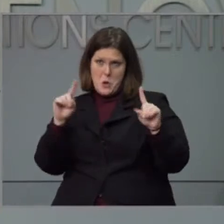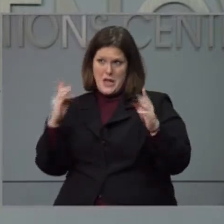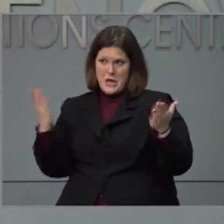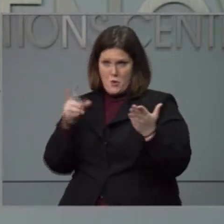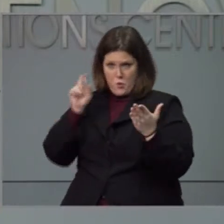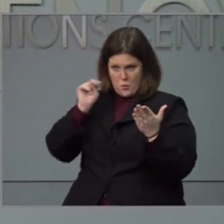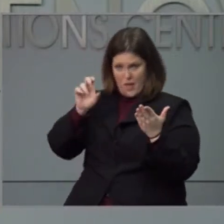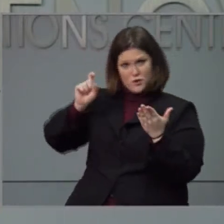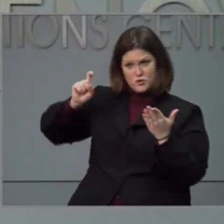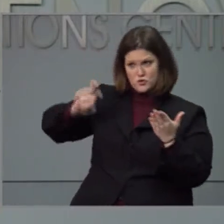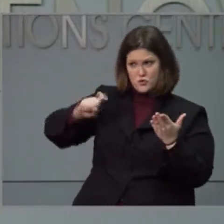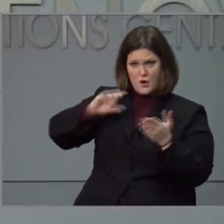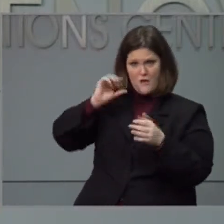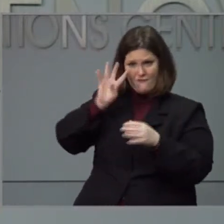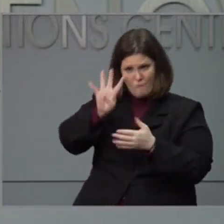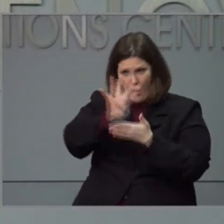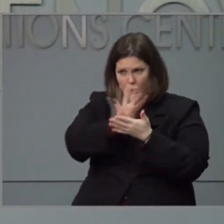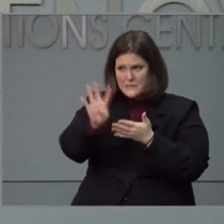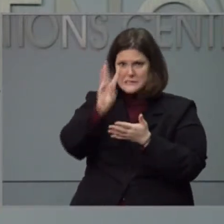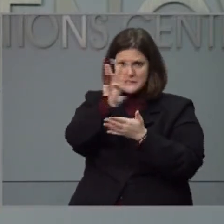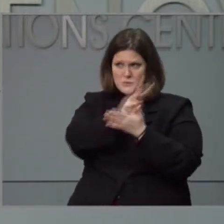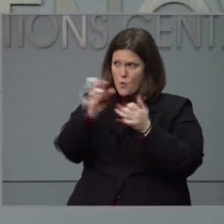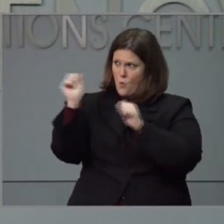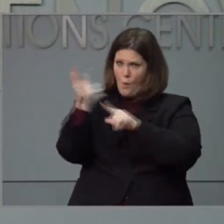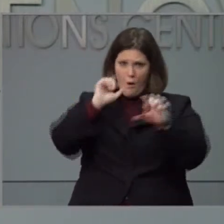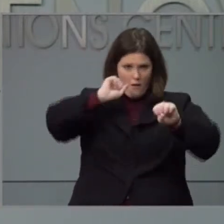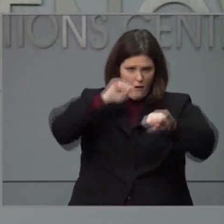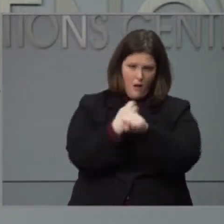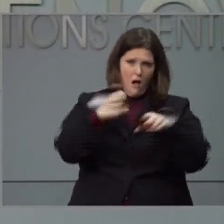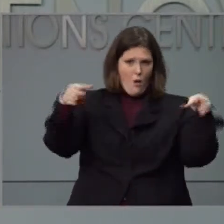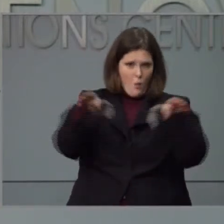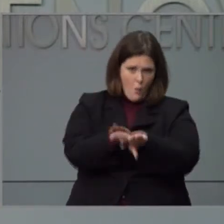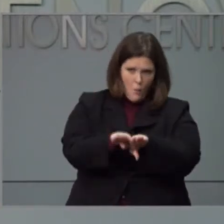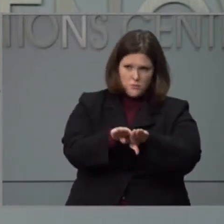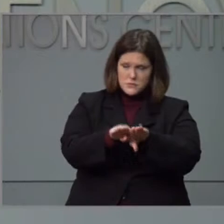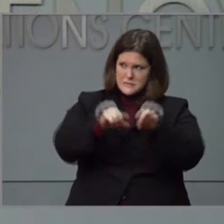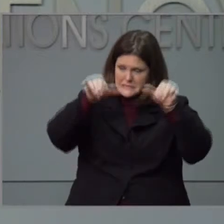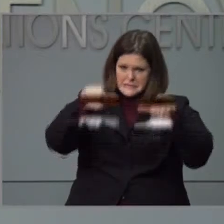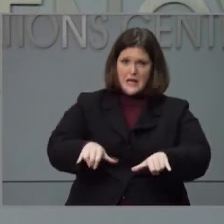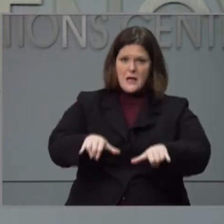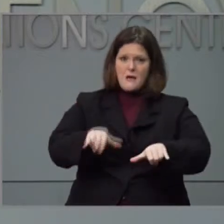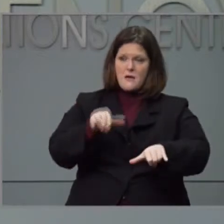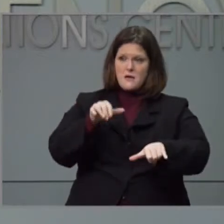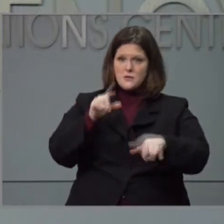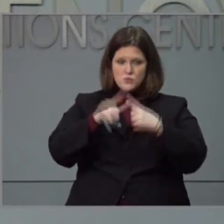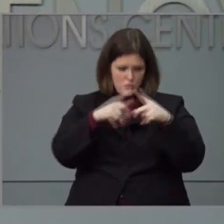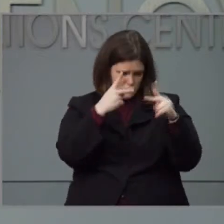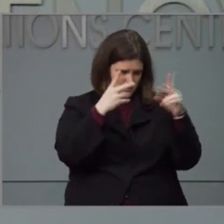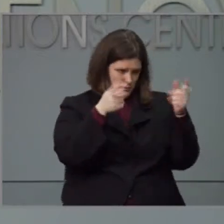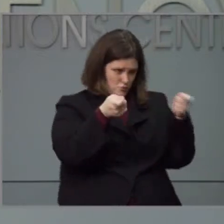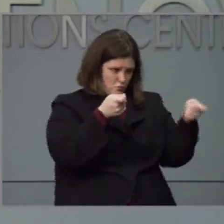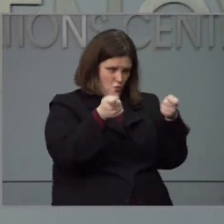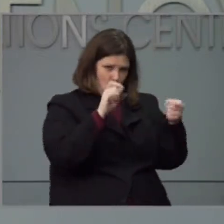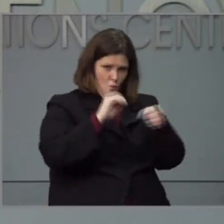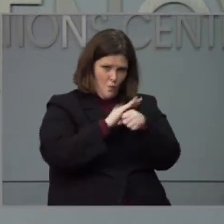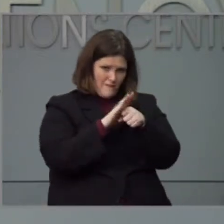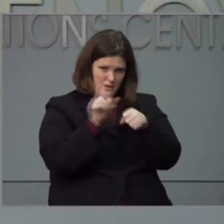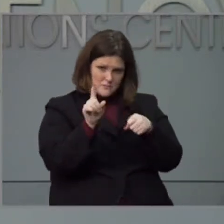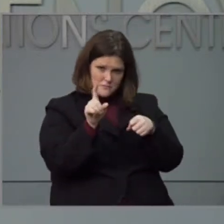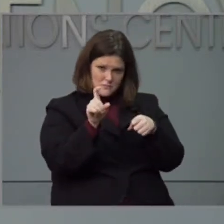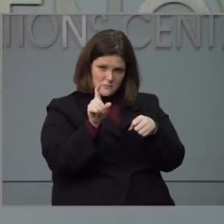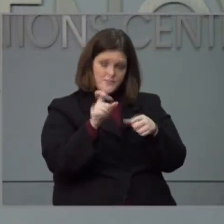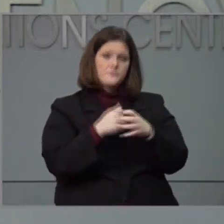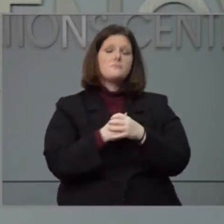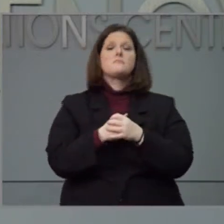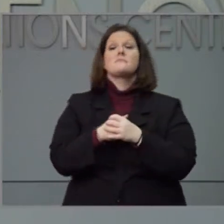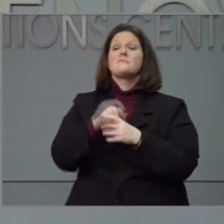we need if the current trends are going in the direction where we are? Jonah, thanks for that question. I think the governor has